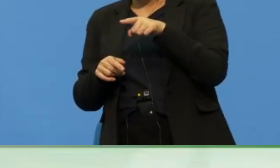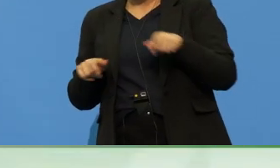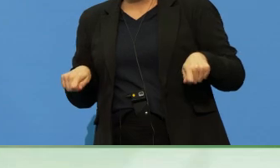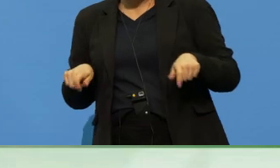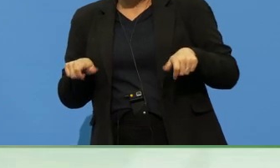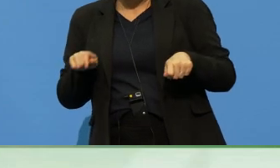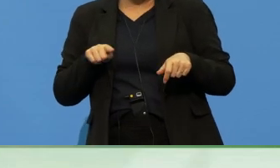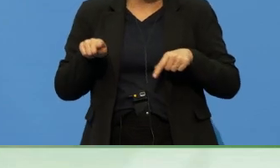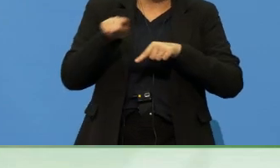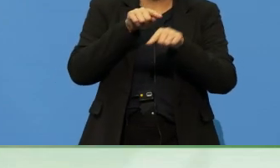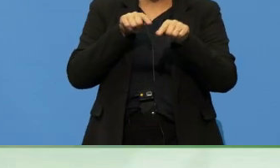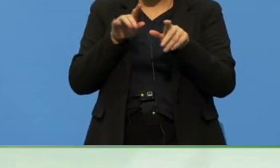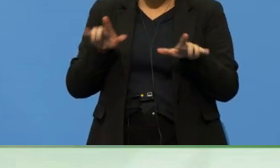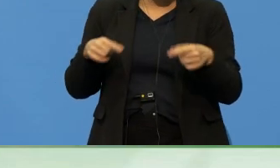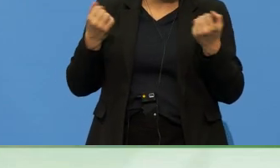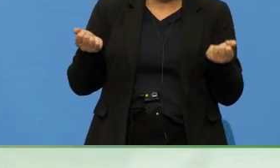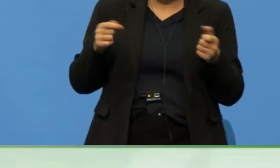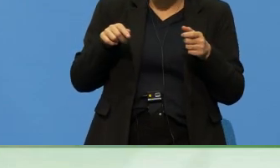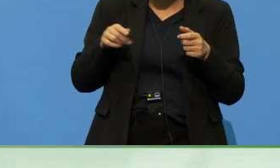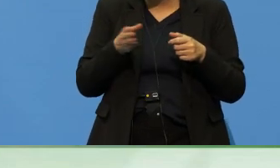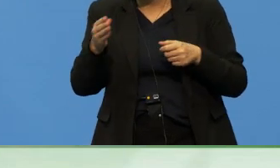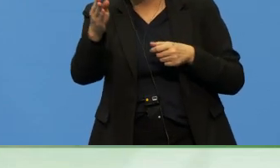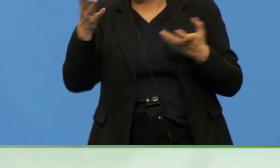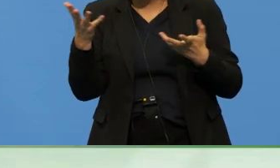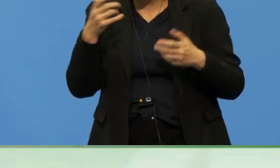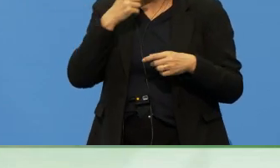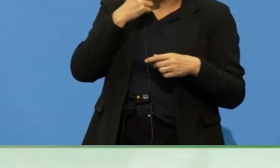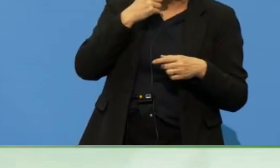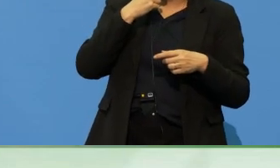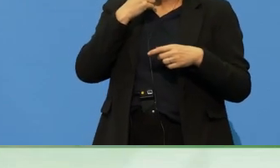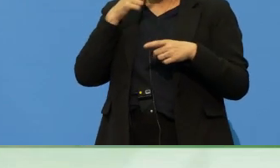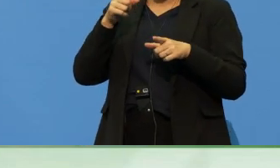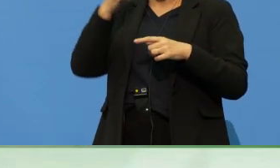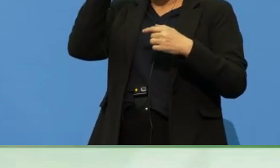enough. And maybe with public or governmental institutions